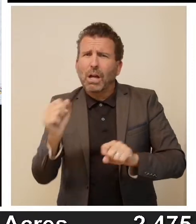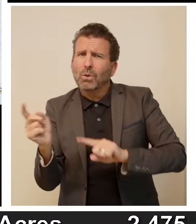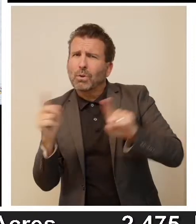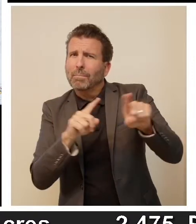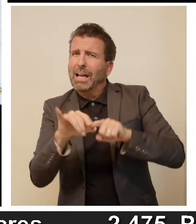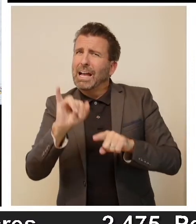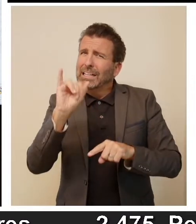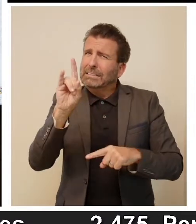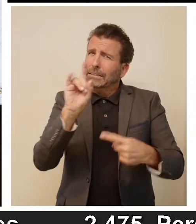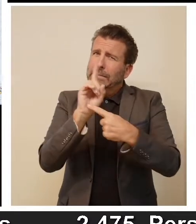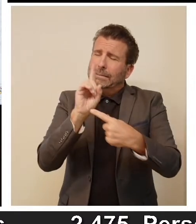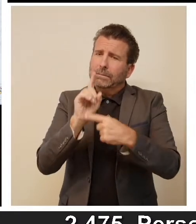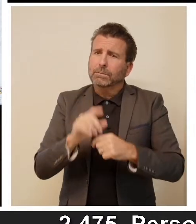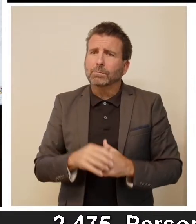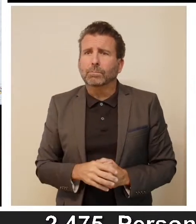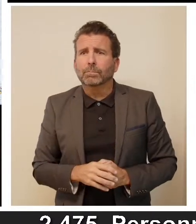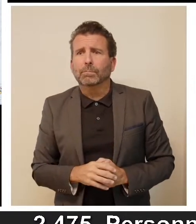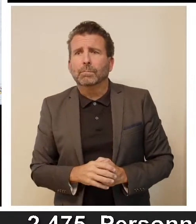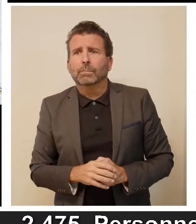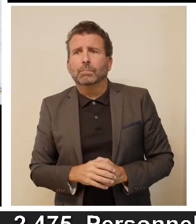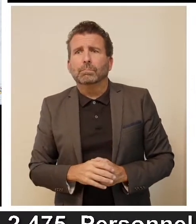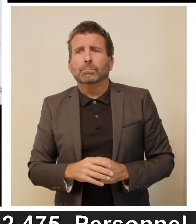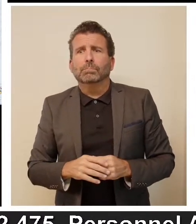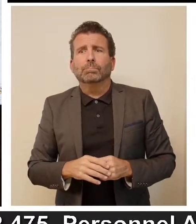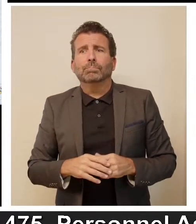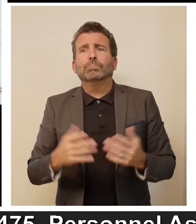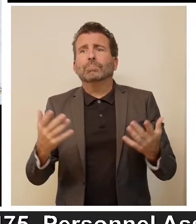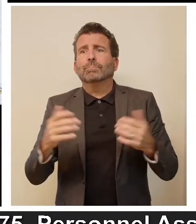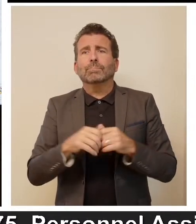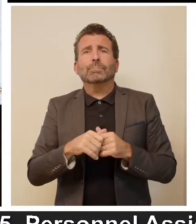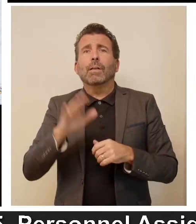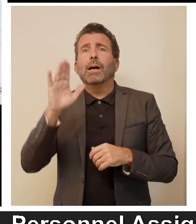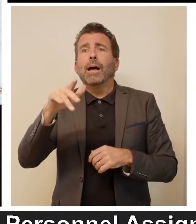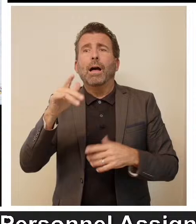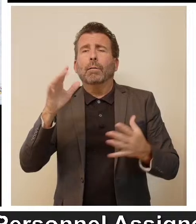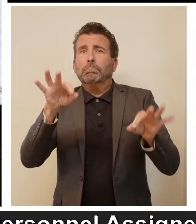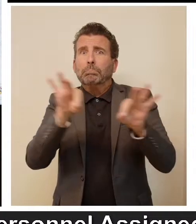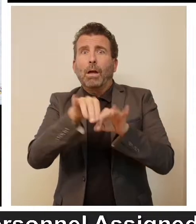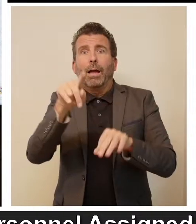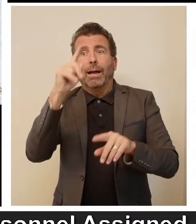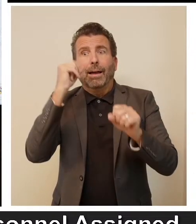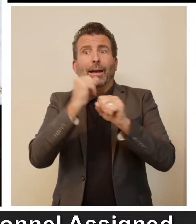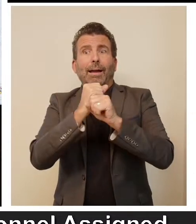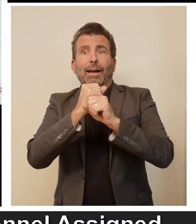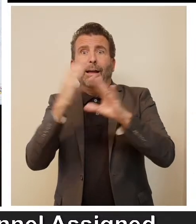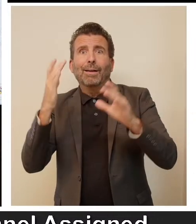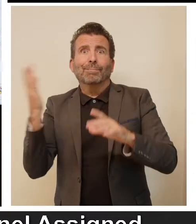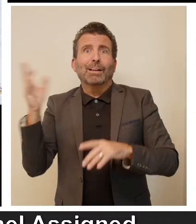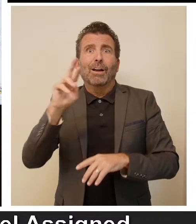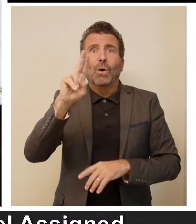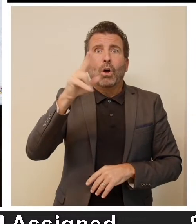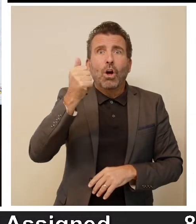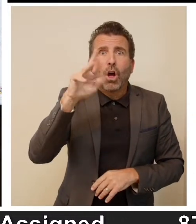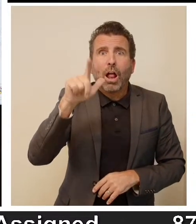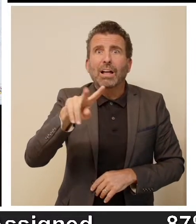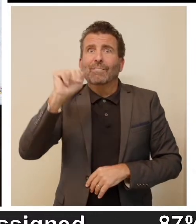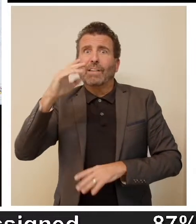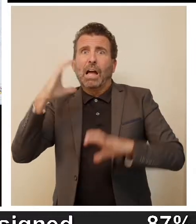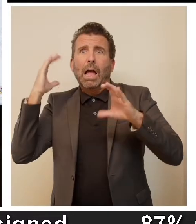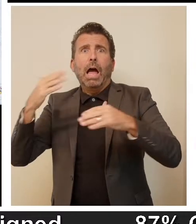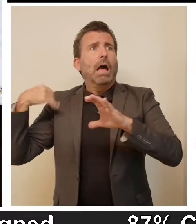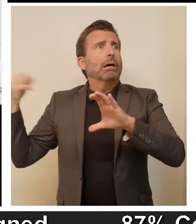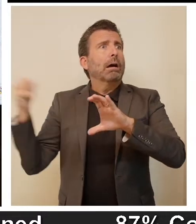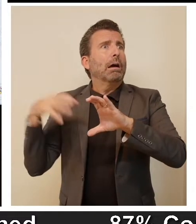of that nature. That will be available at a later time soon after. There's still a lot of